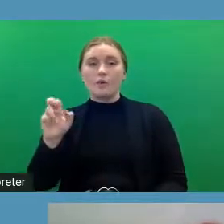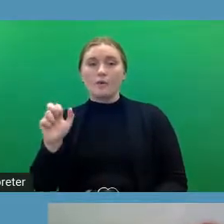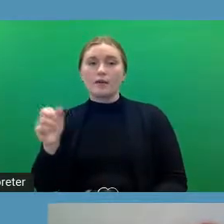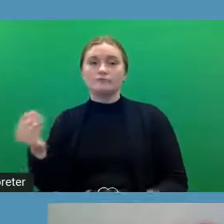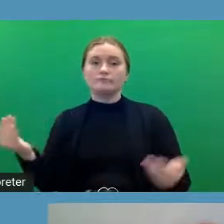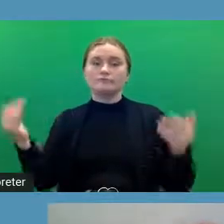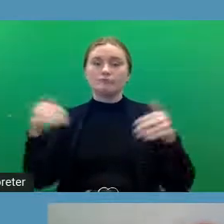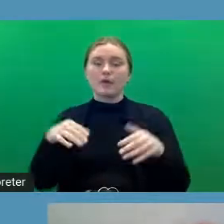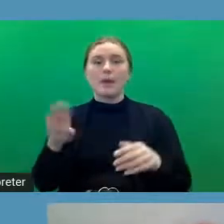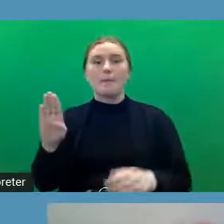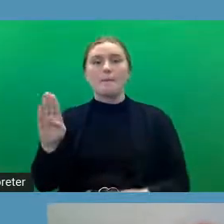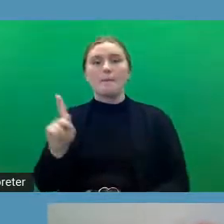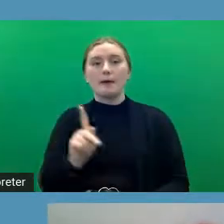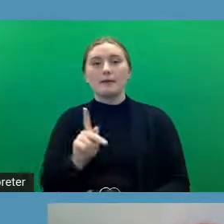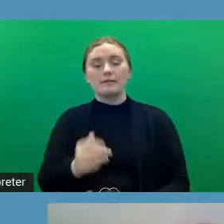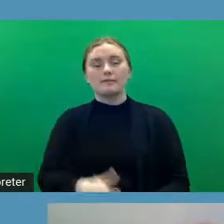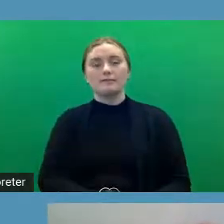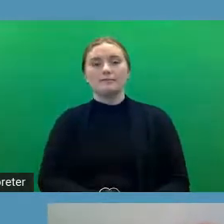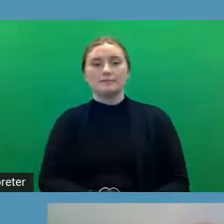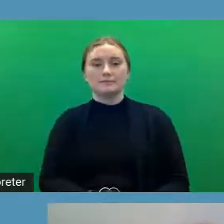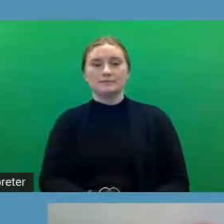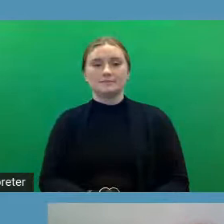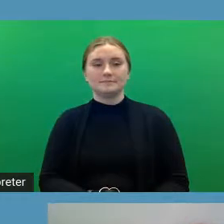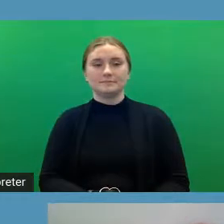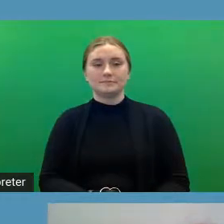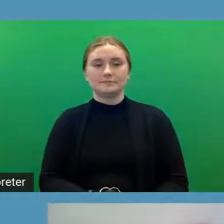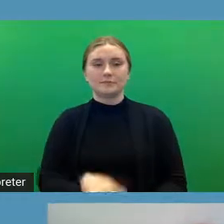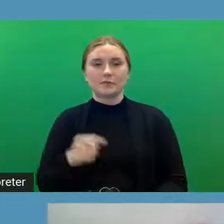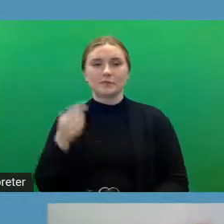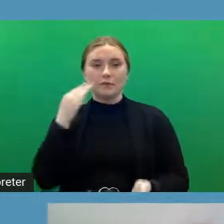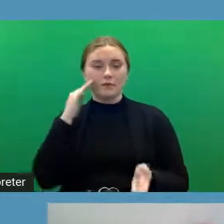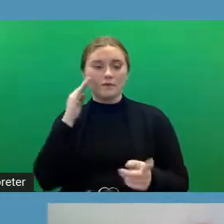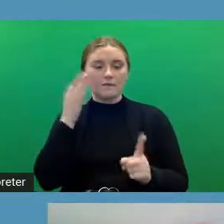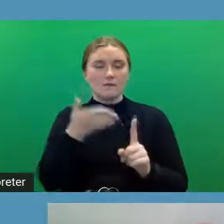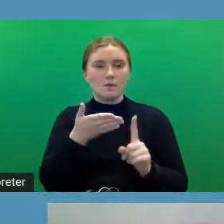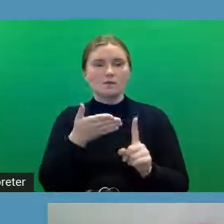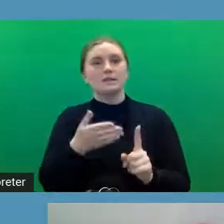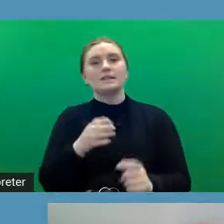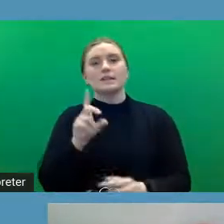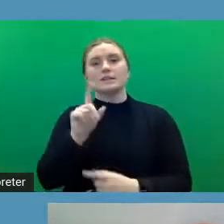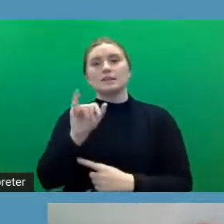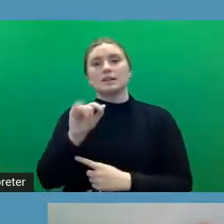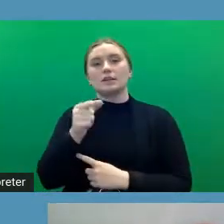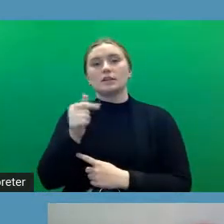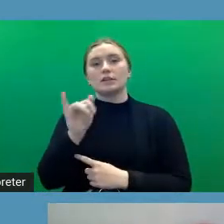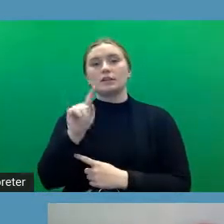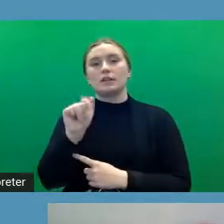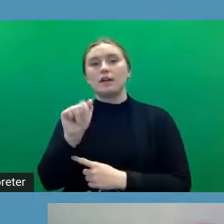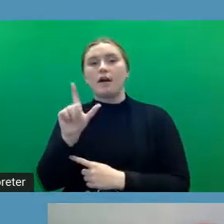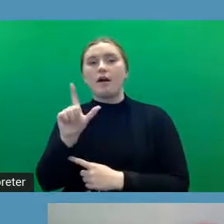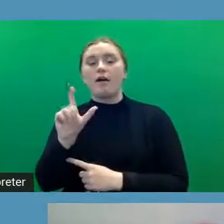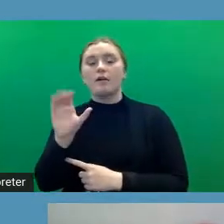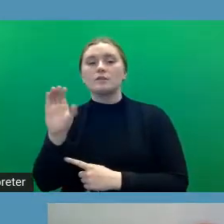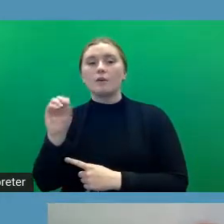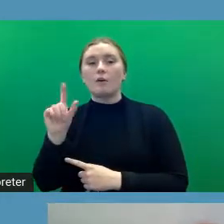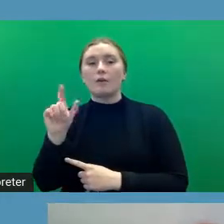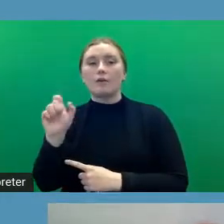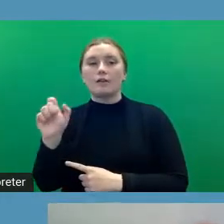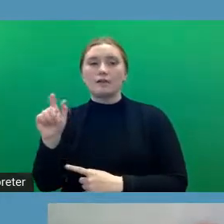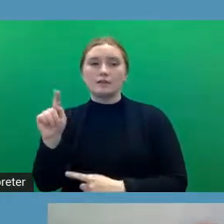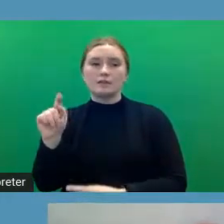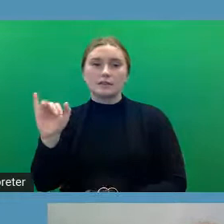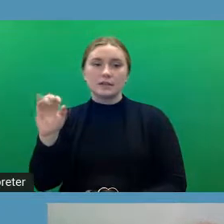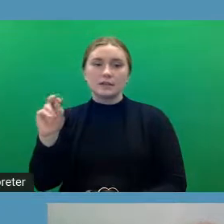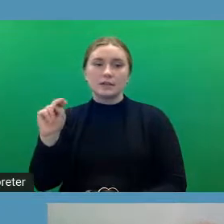Digital Accessibility and Inclusion Module will focus on digital collections, from the time an object is acquired, cataloged, entered into